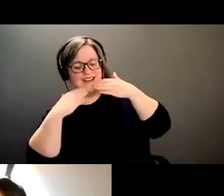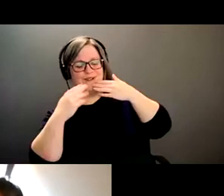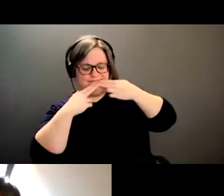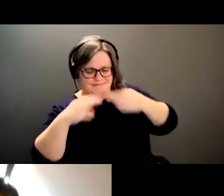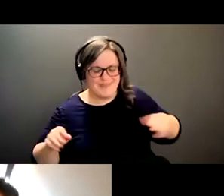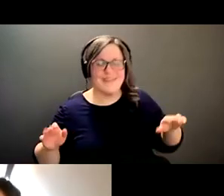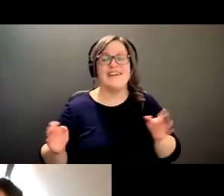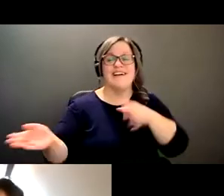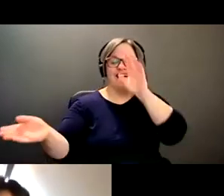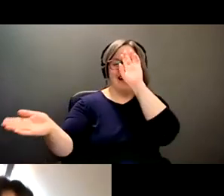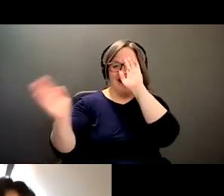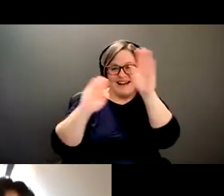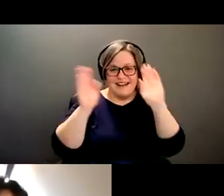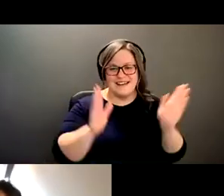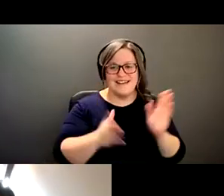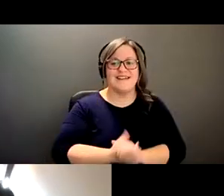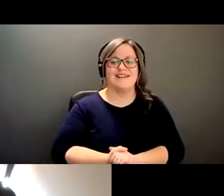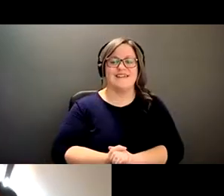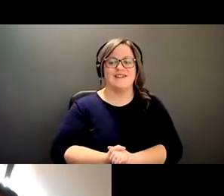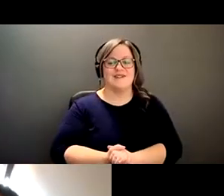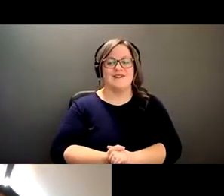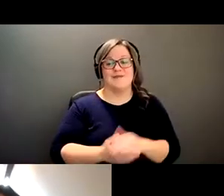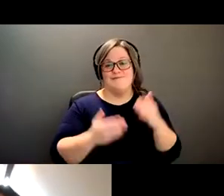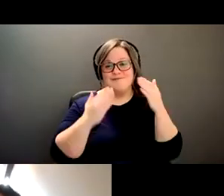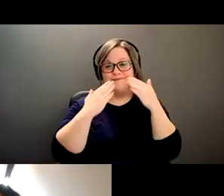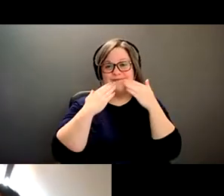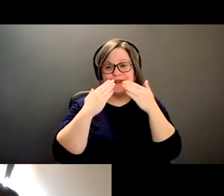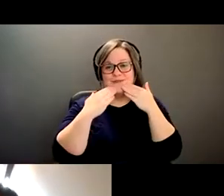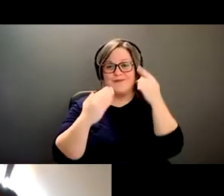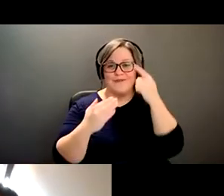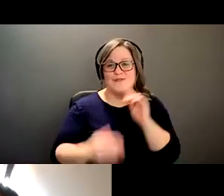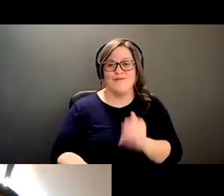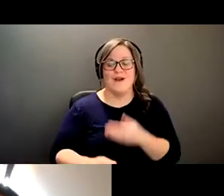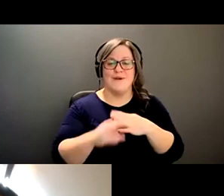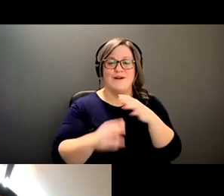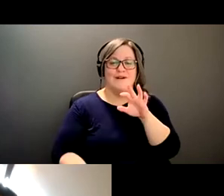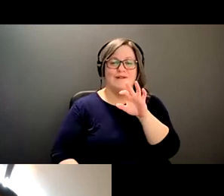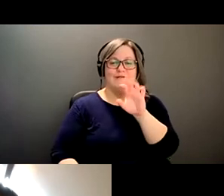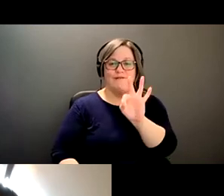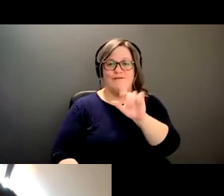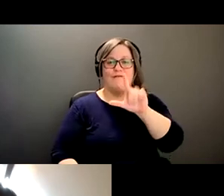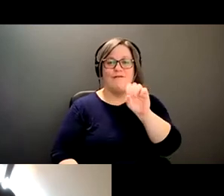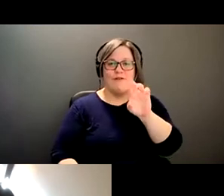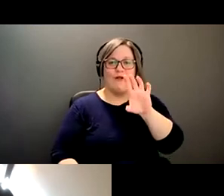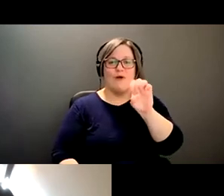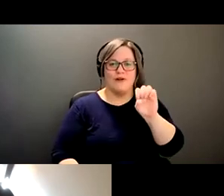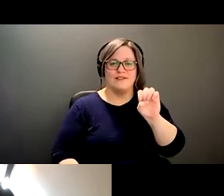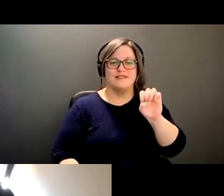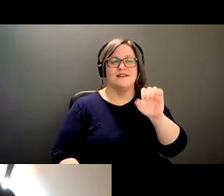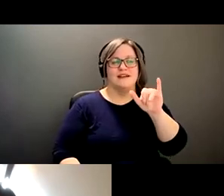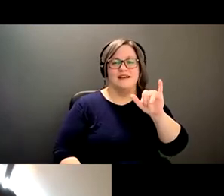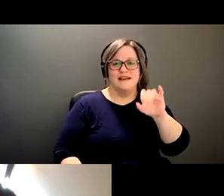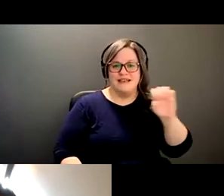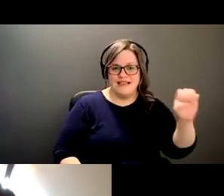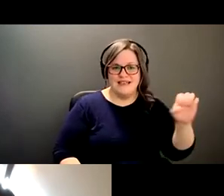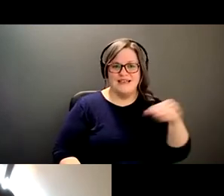hi, everyone. Thank you for having us. My name is Florence Yee. I'm coming from